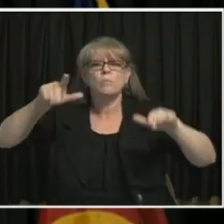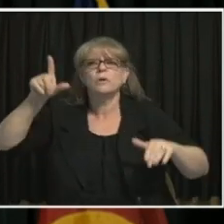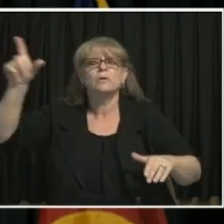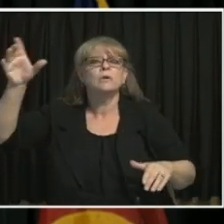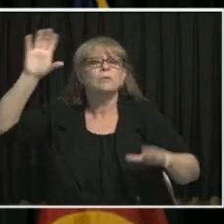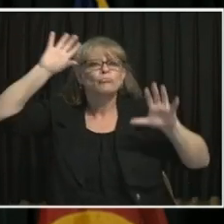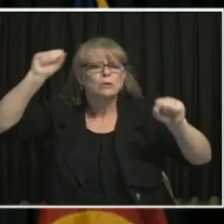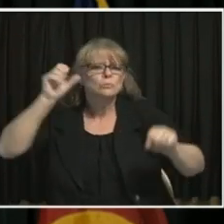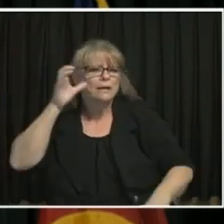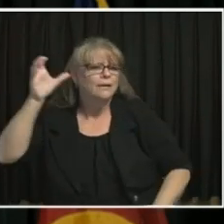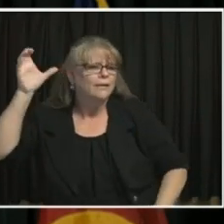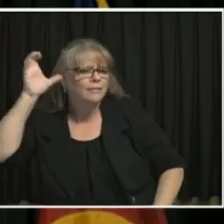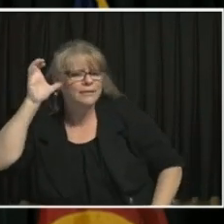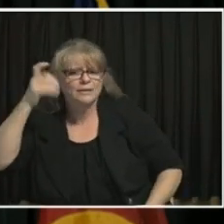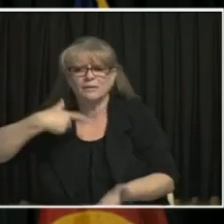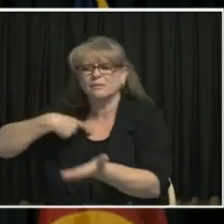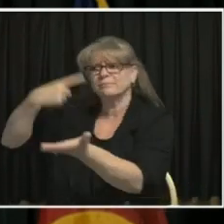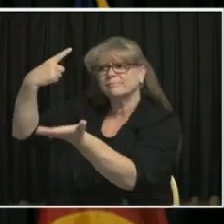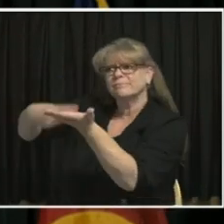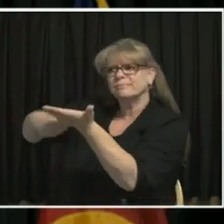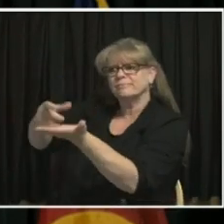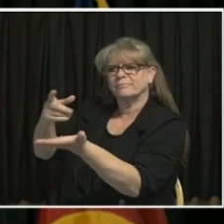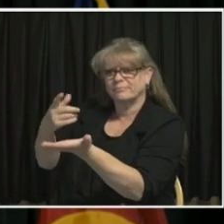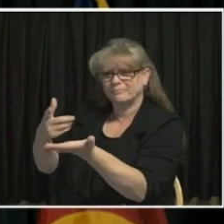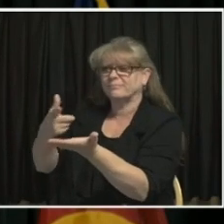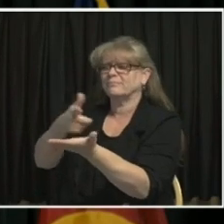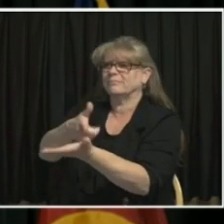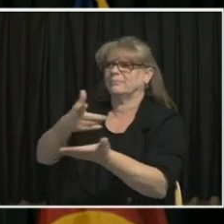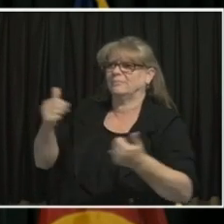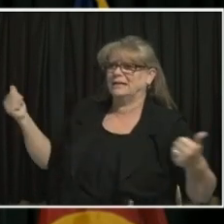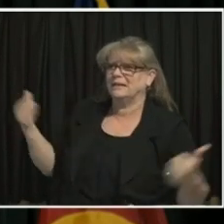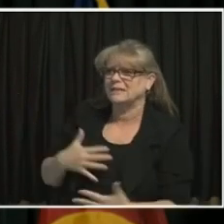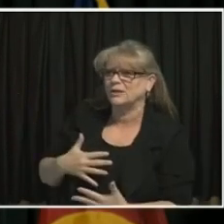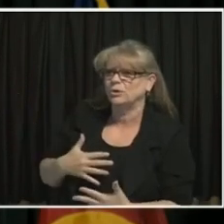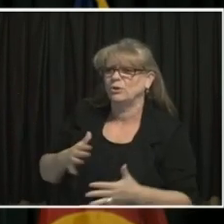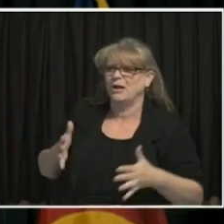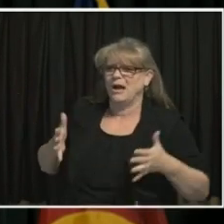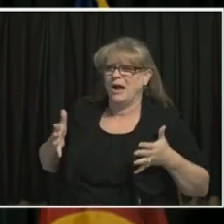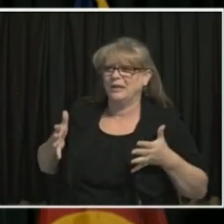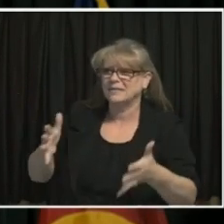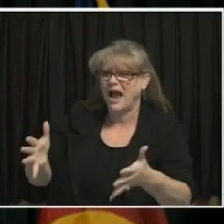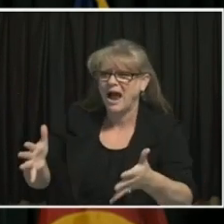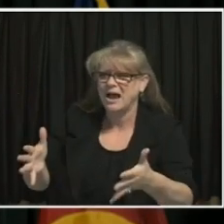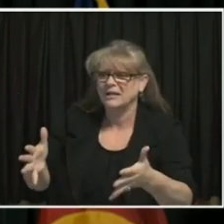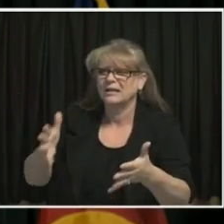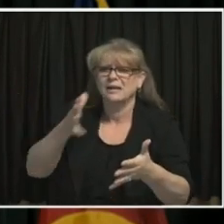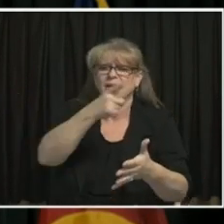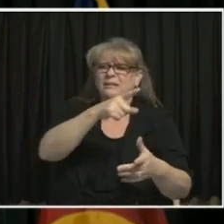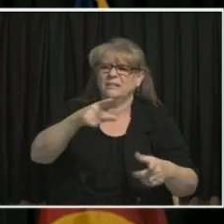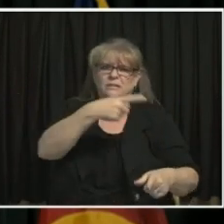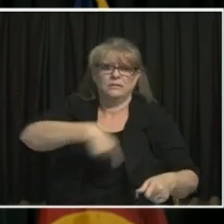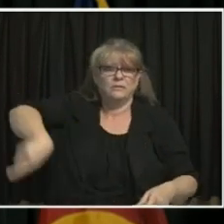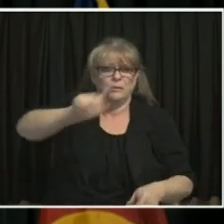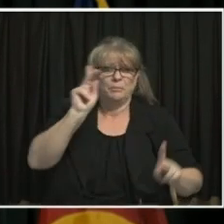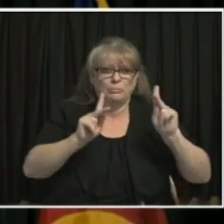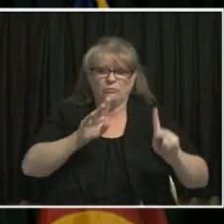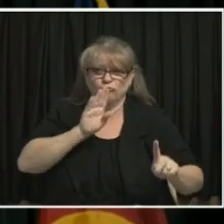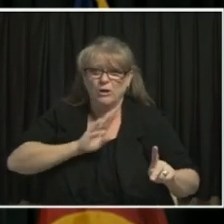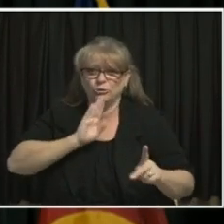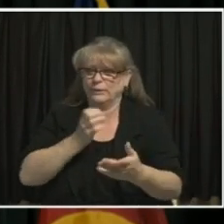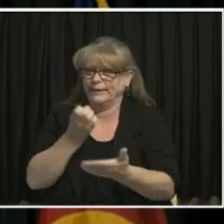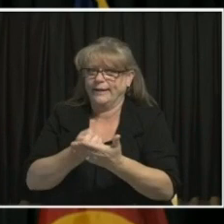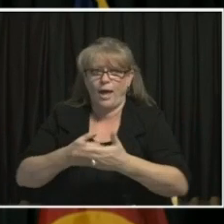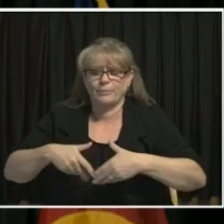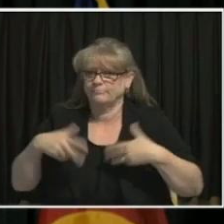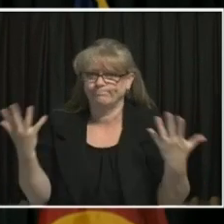the anxiety, the health condition, the economic challenges that the people of the country face. I hope to help